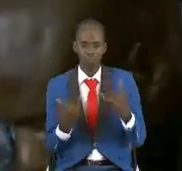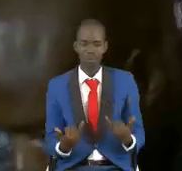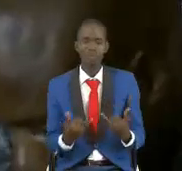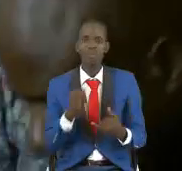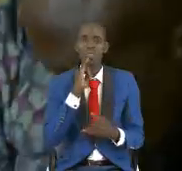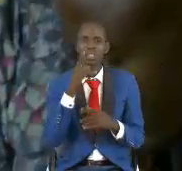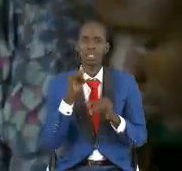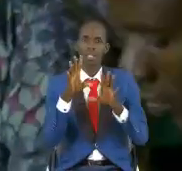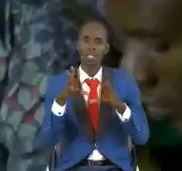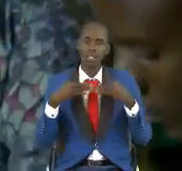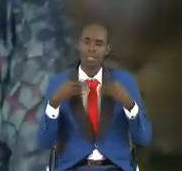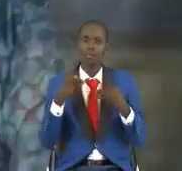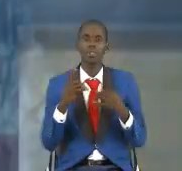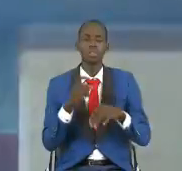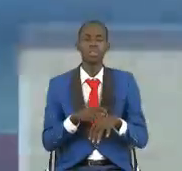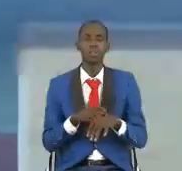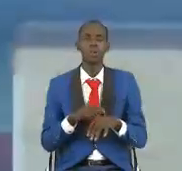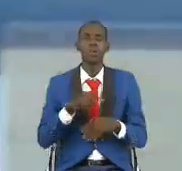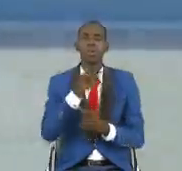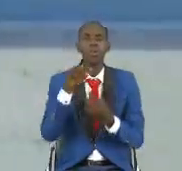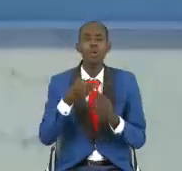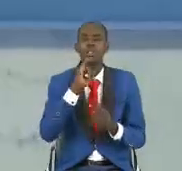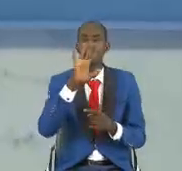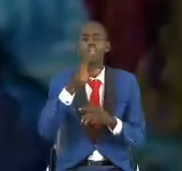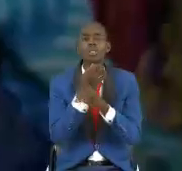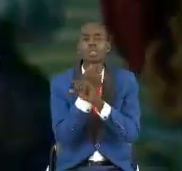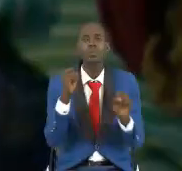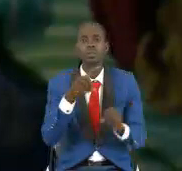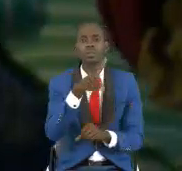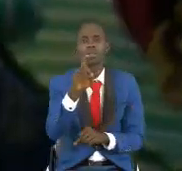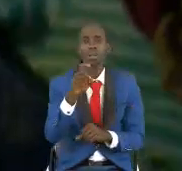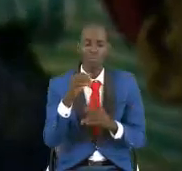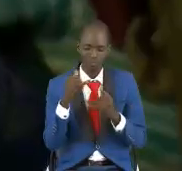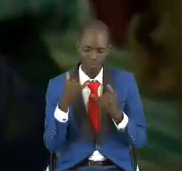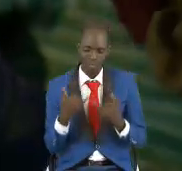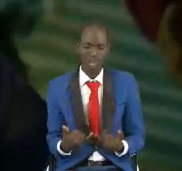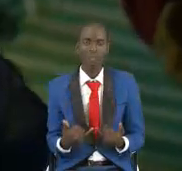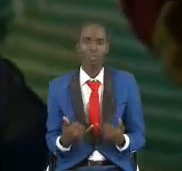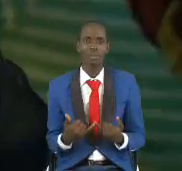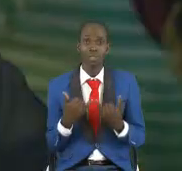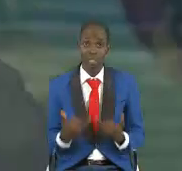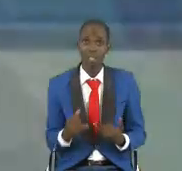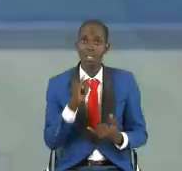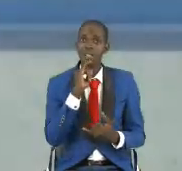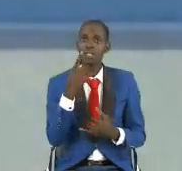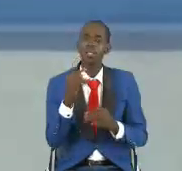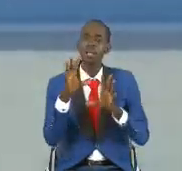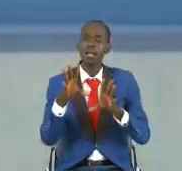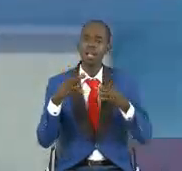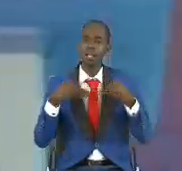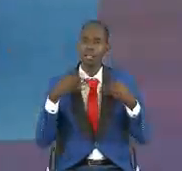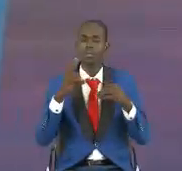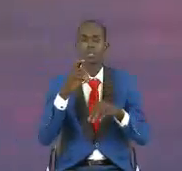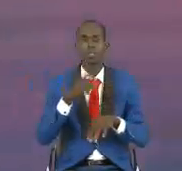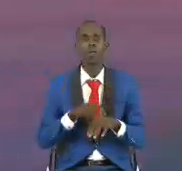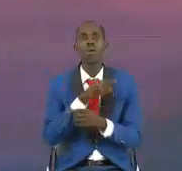time. When is your salvation? Now. Now is the accepted time. And when is